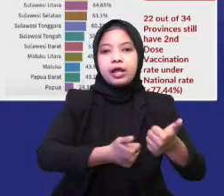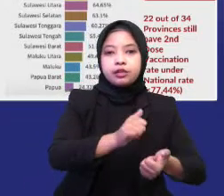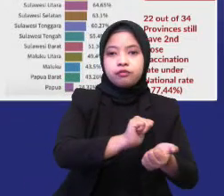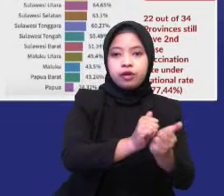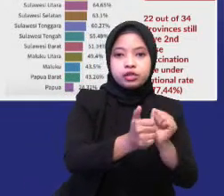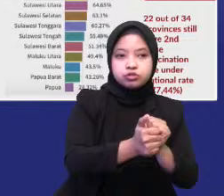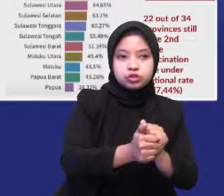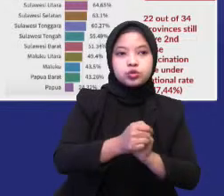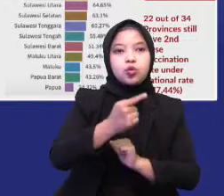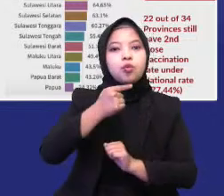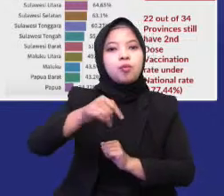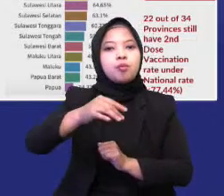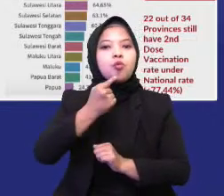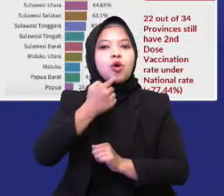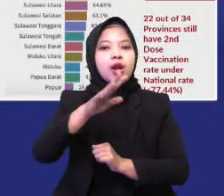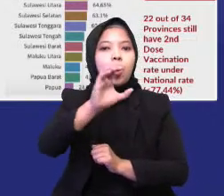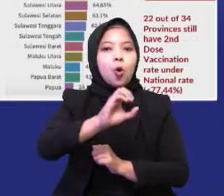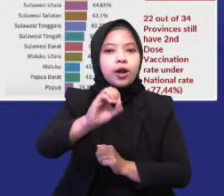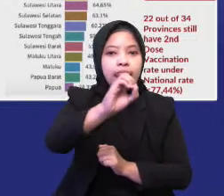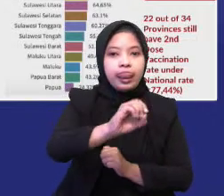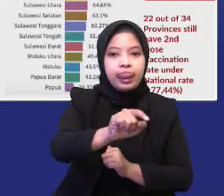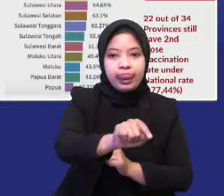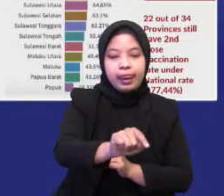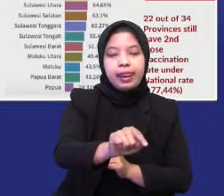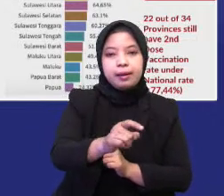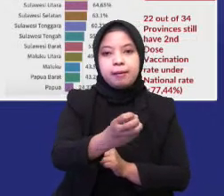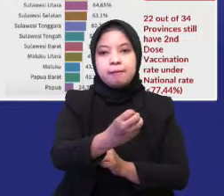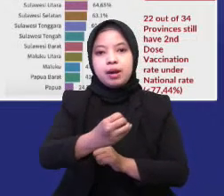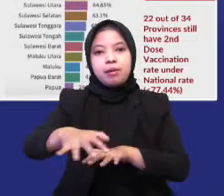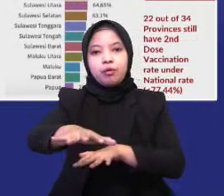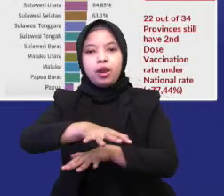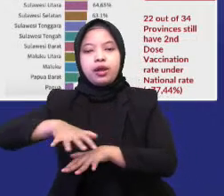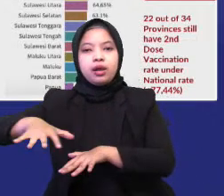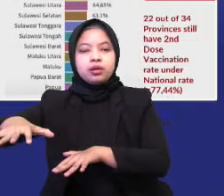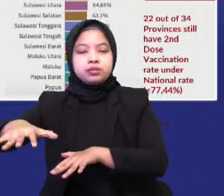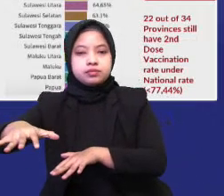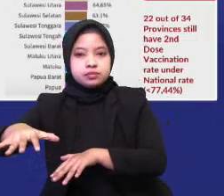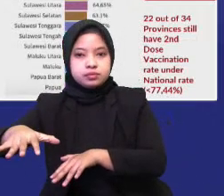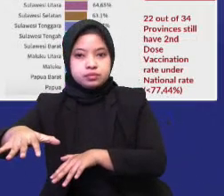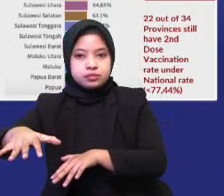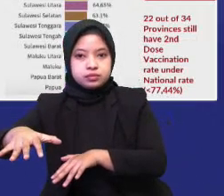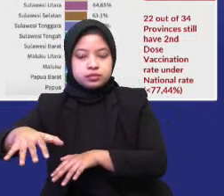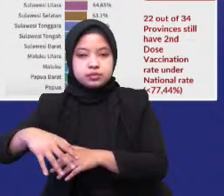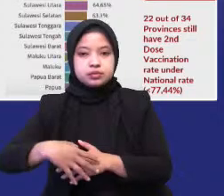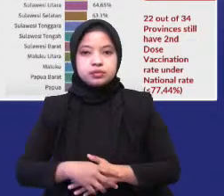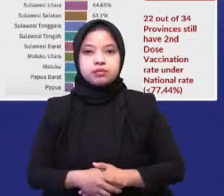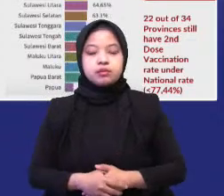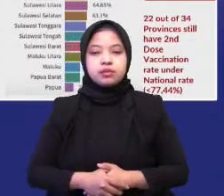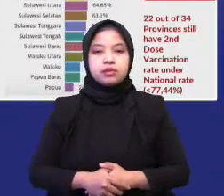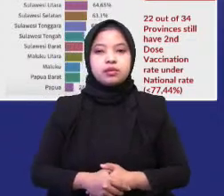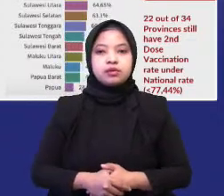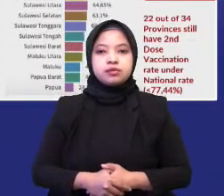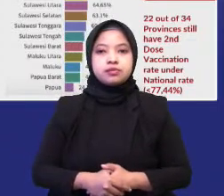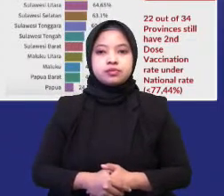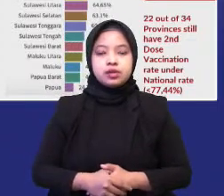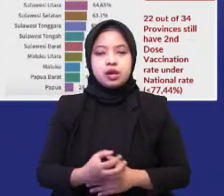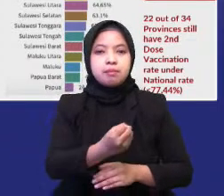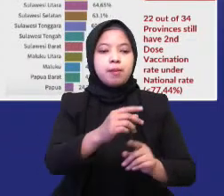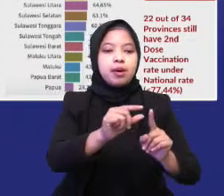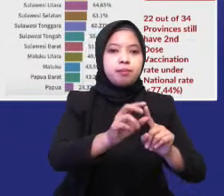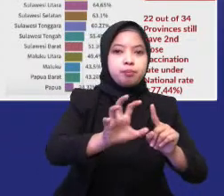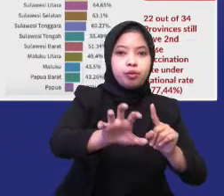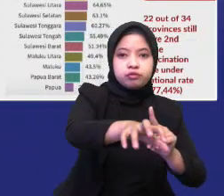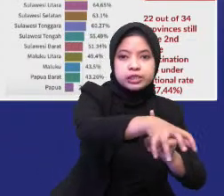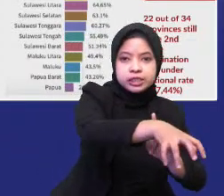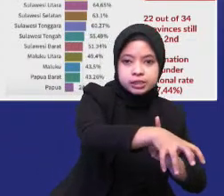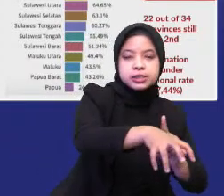is already below world average. And in addition, there are still 5 provinces with